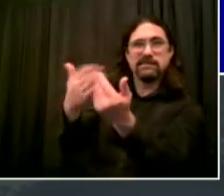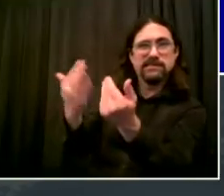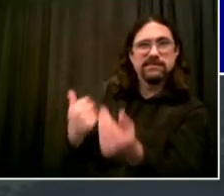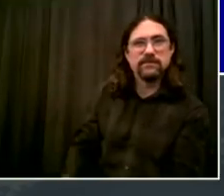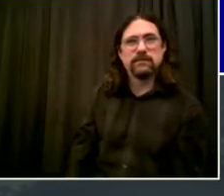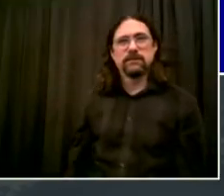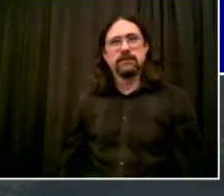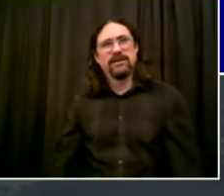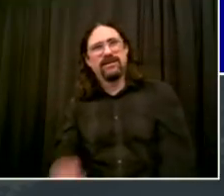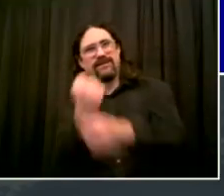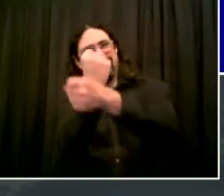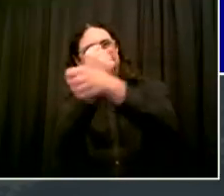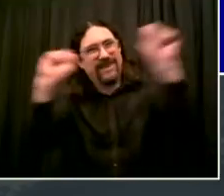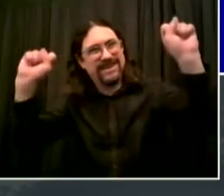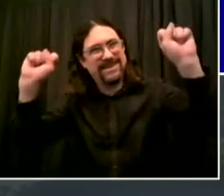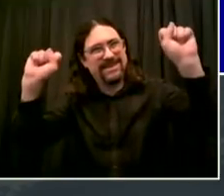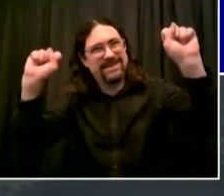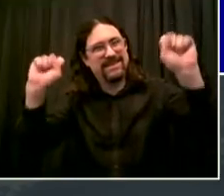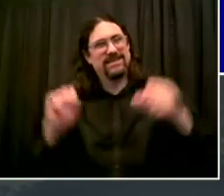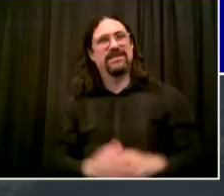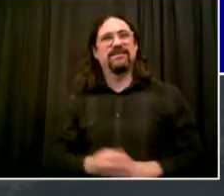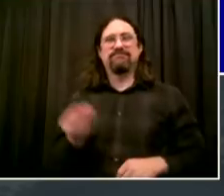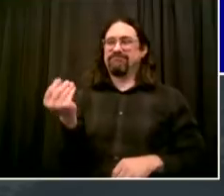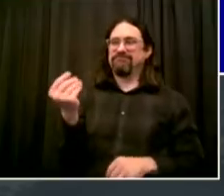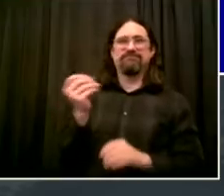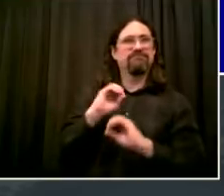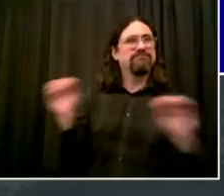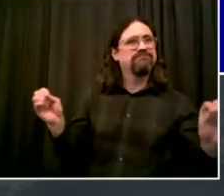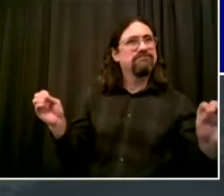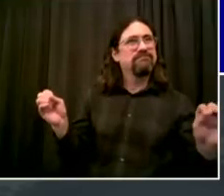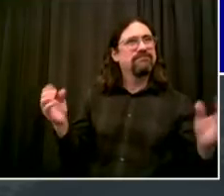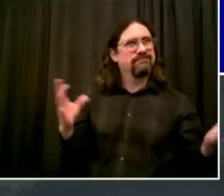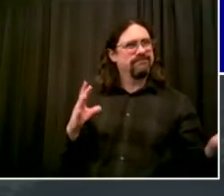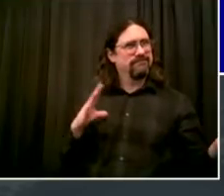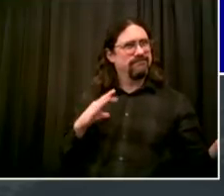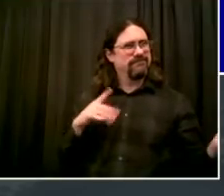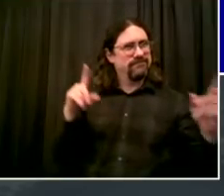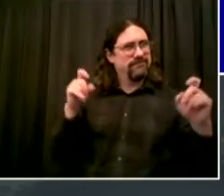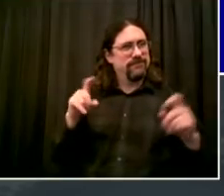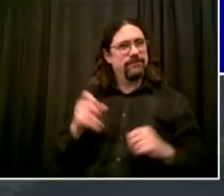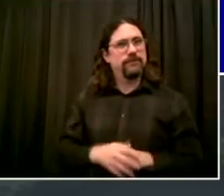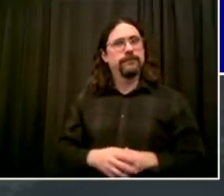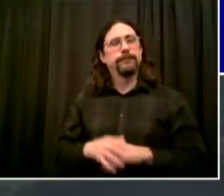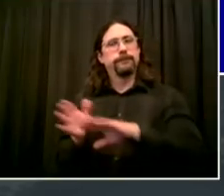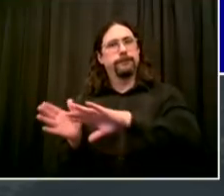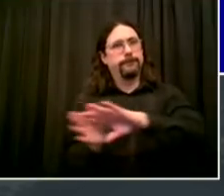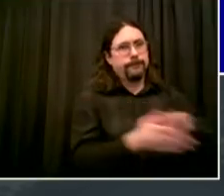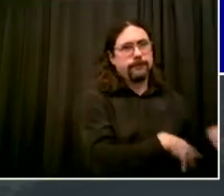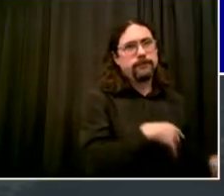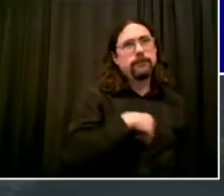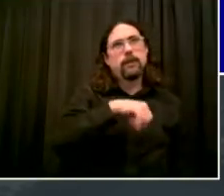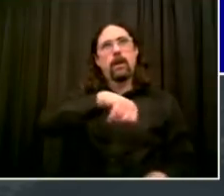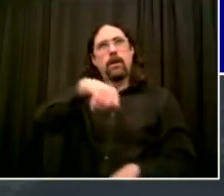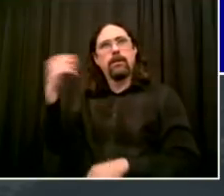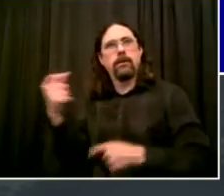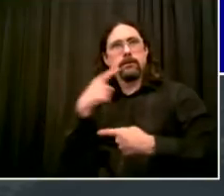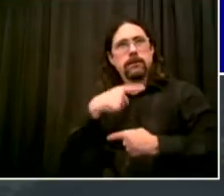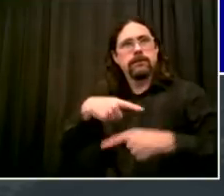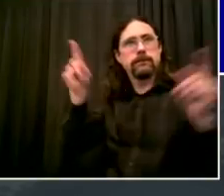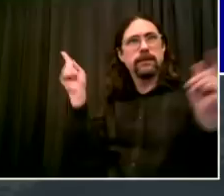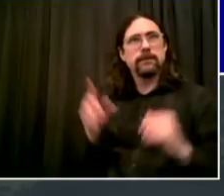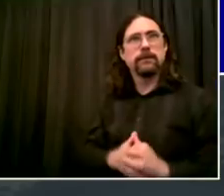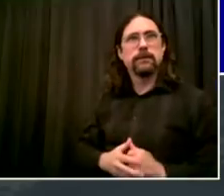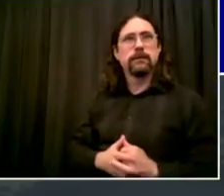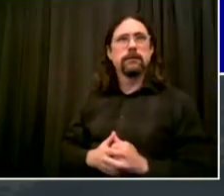in New York City. Any place in New York City, any place in healthcare that needs them, the hospitals are going to get them, whether they are